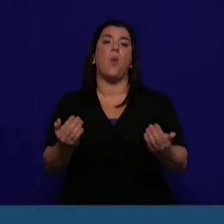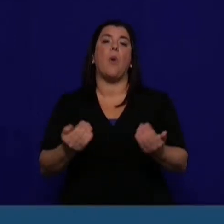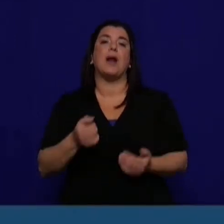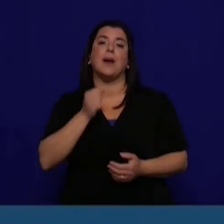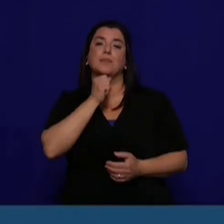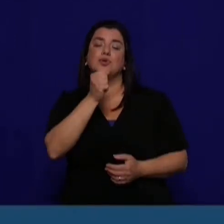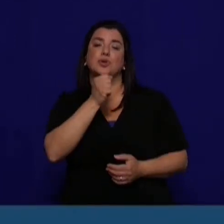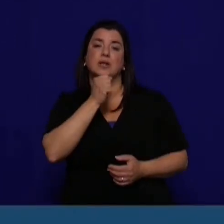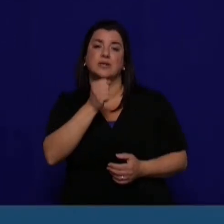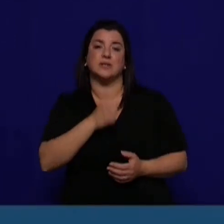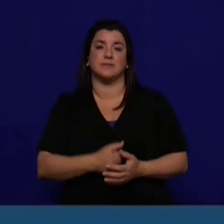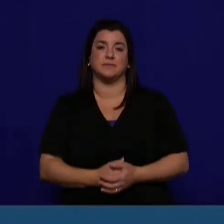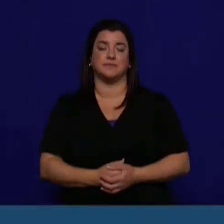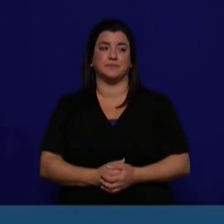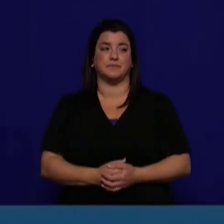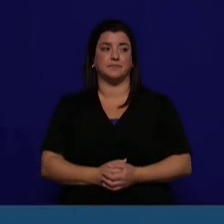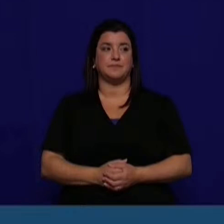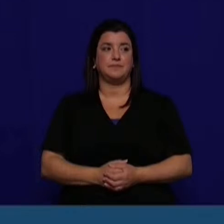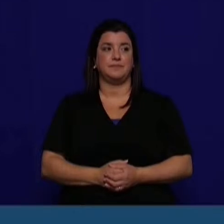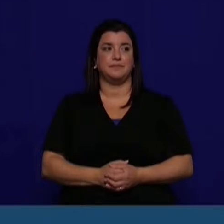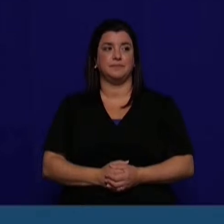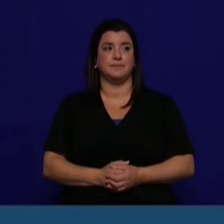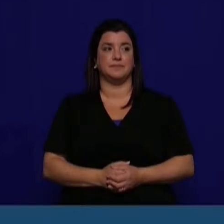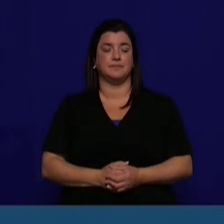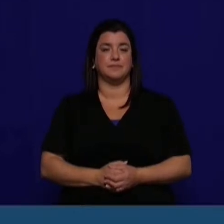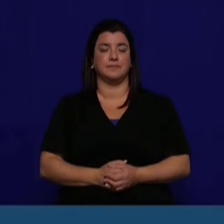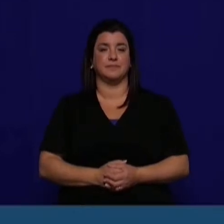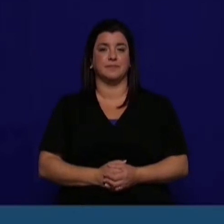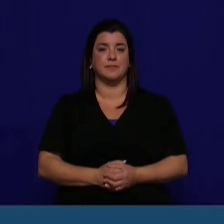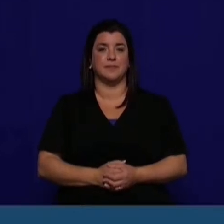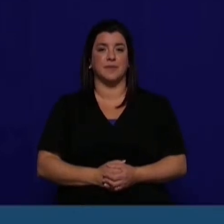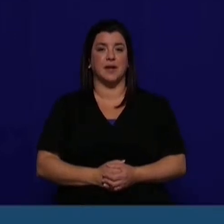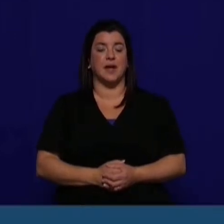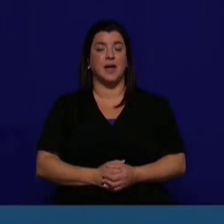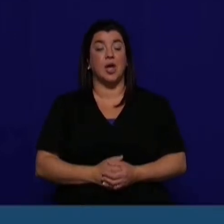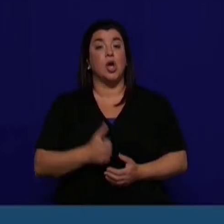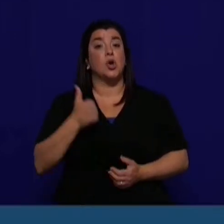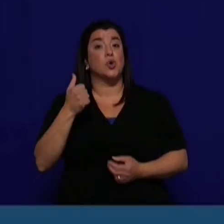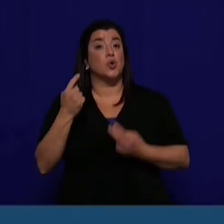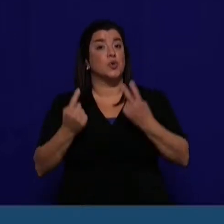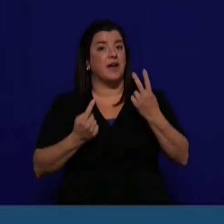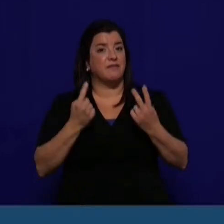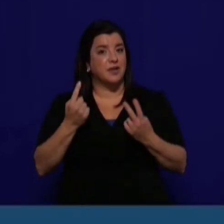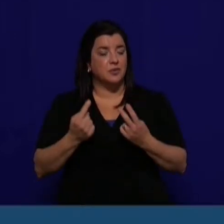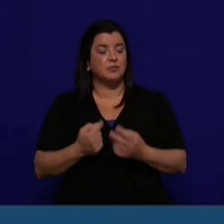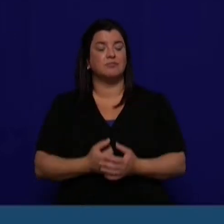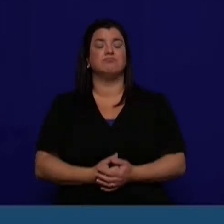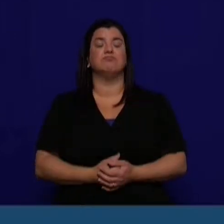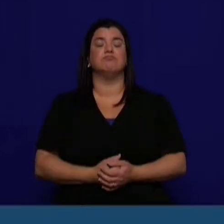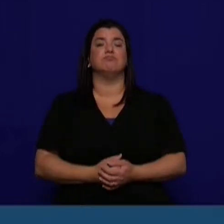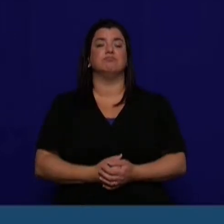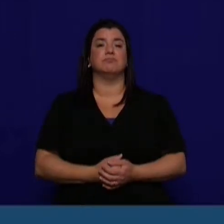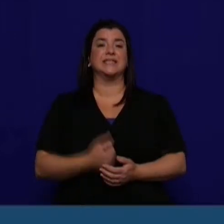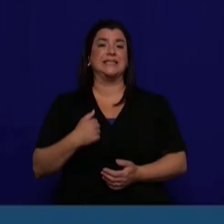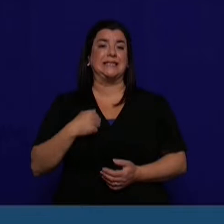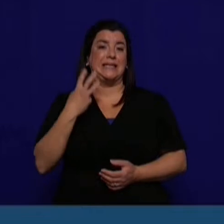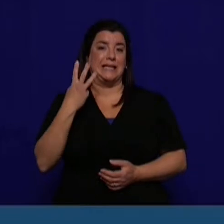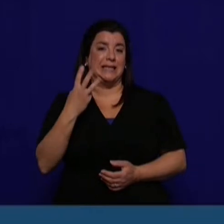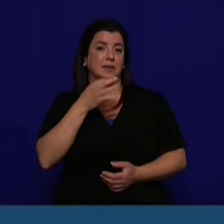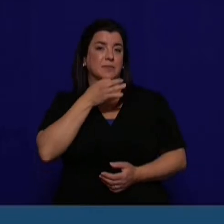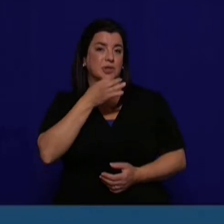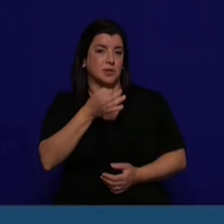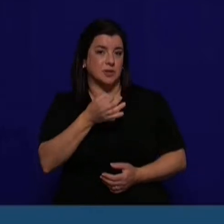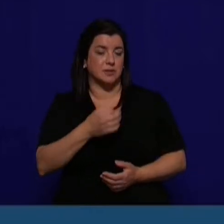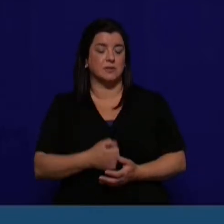Malta today. Hello. Hi, good afternoon, Professor Gauci and Laura Culling on Malta today. I have 3 questions. The